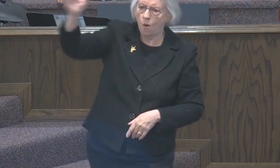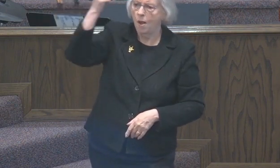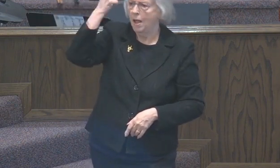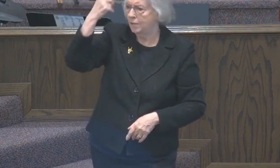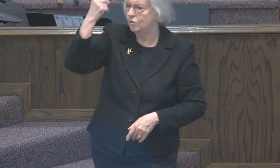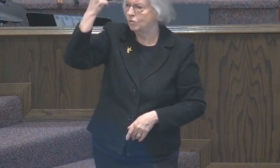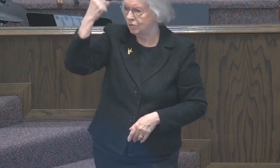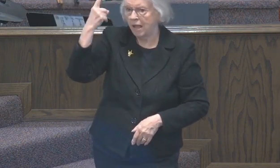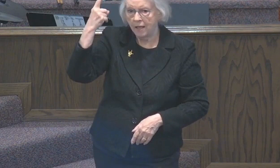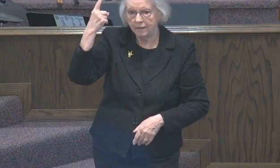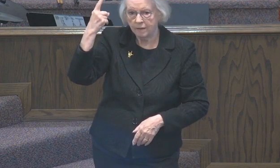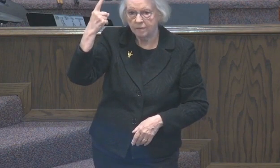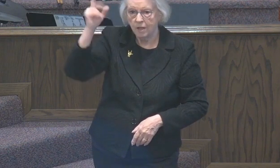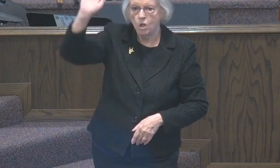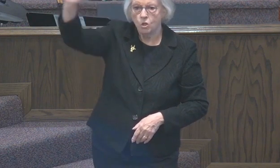difference.